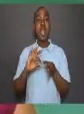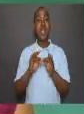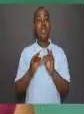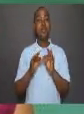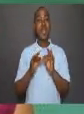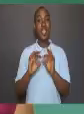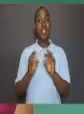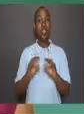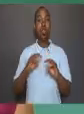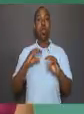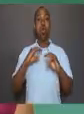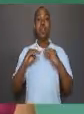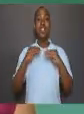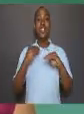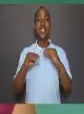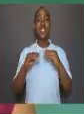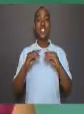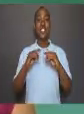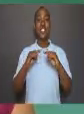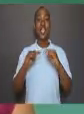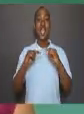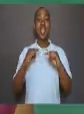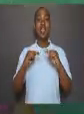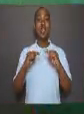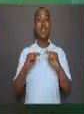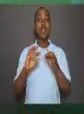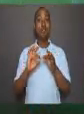term concentration gradient.